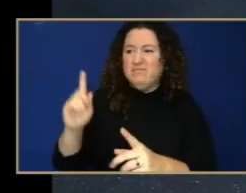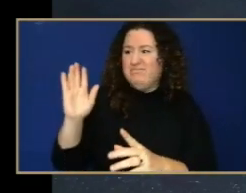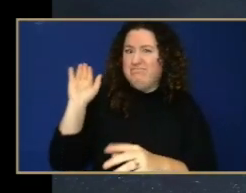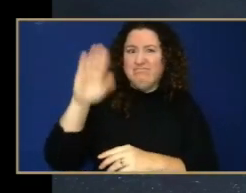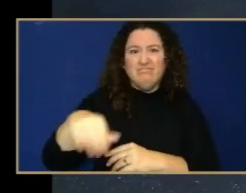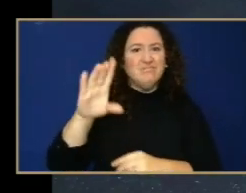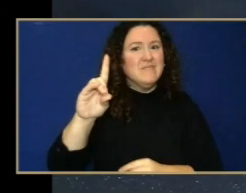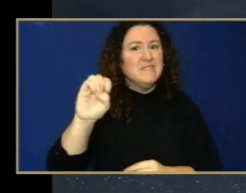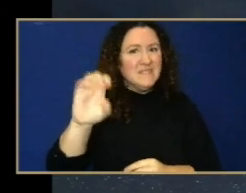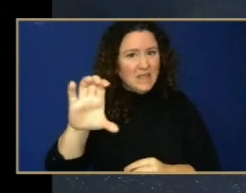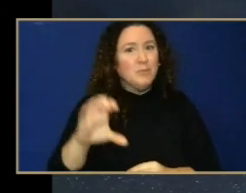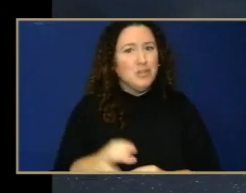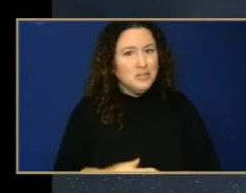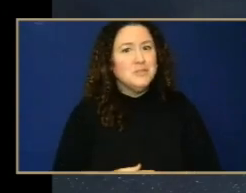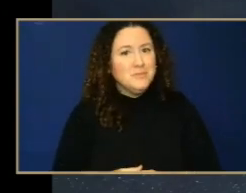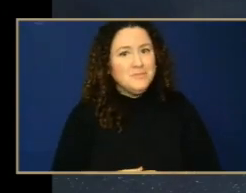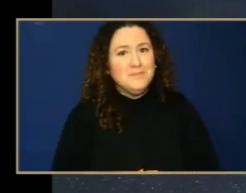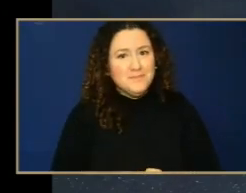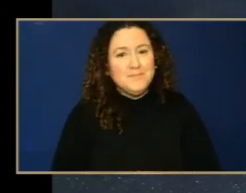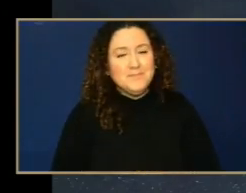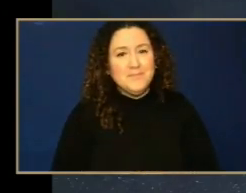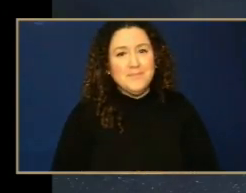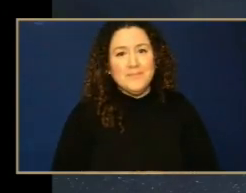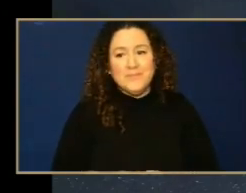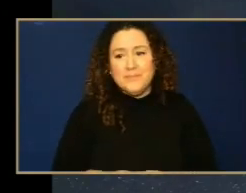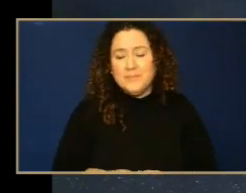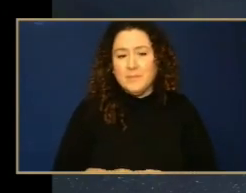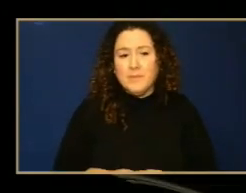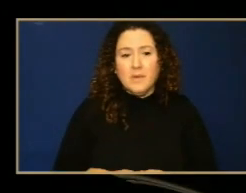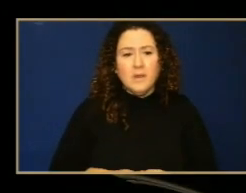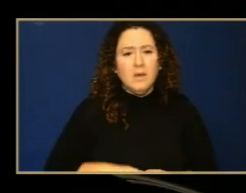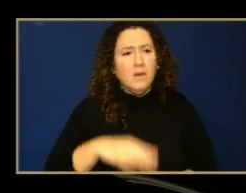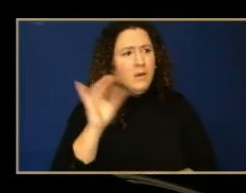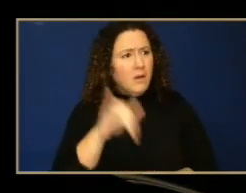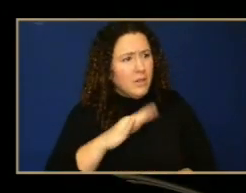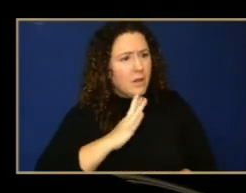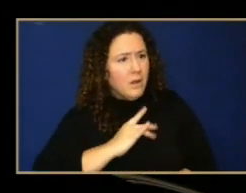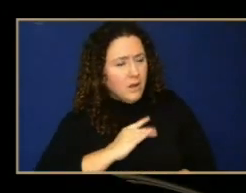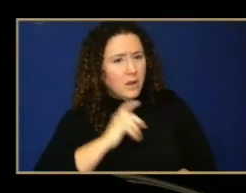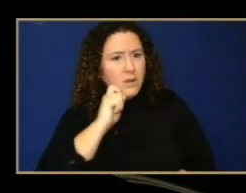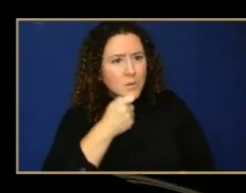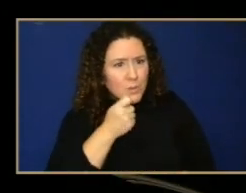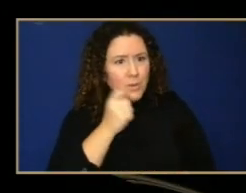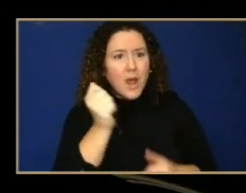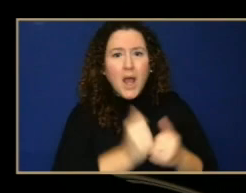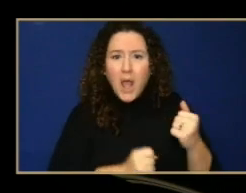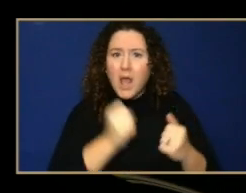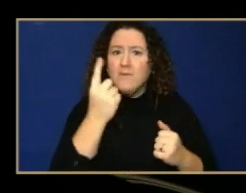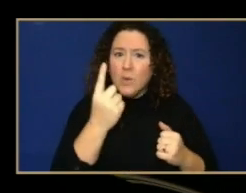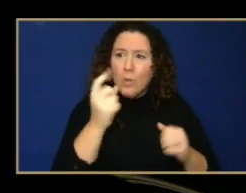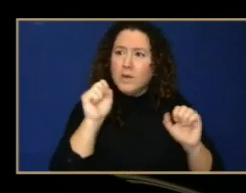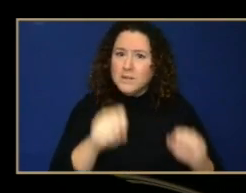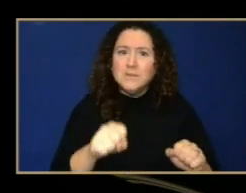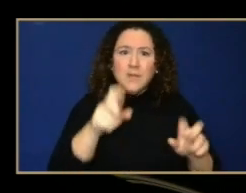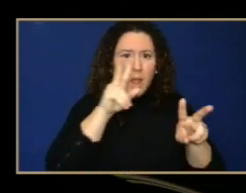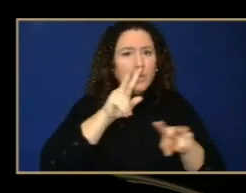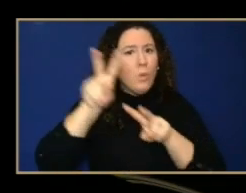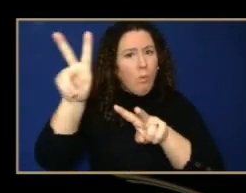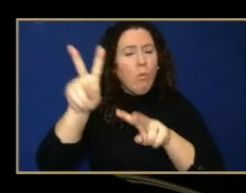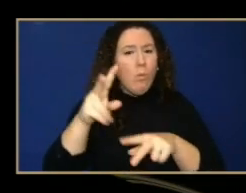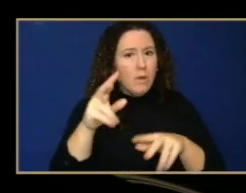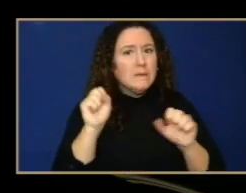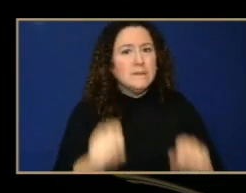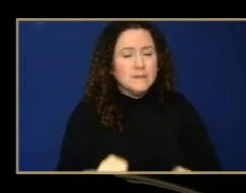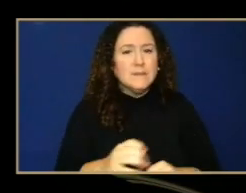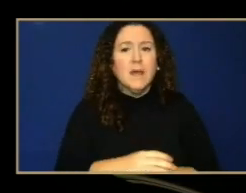is such great news that everyone around the world can take part in this. Well, most everyone. And when and where should we be looking up